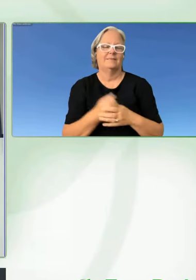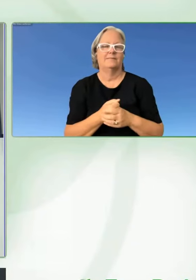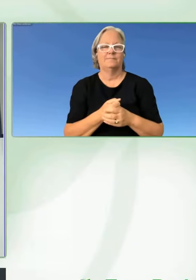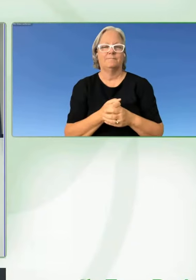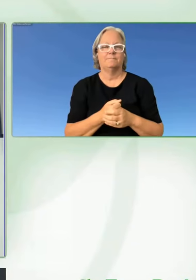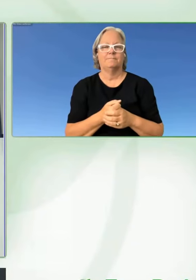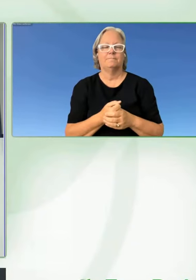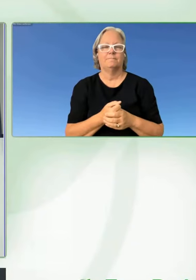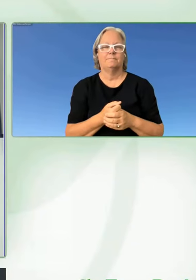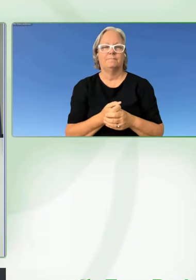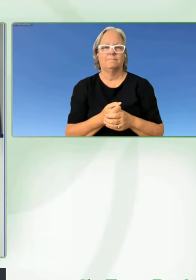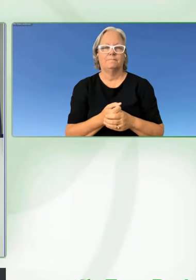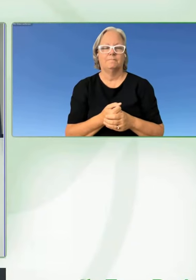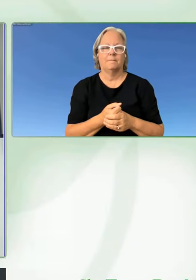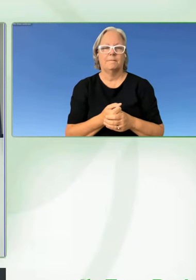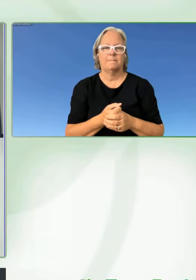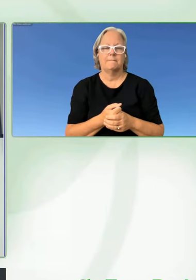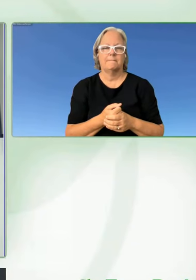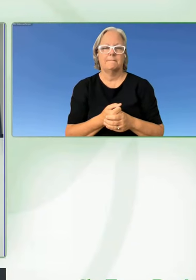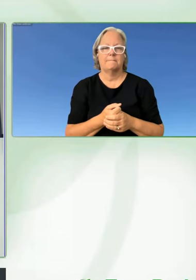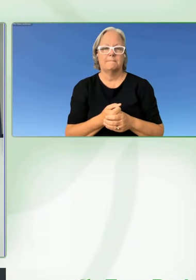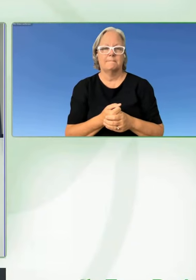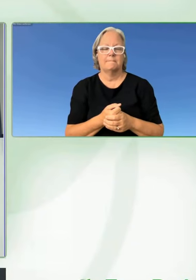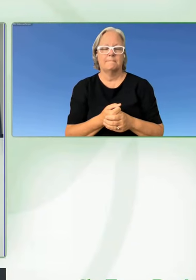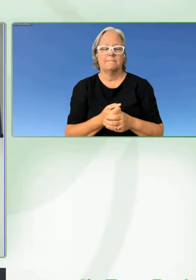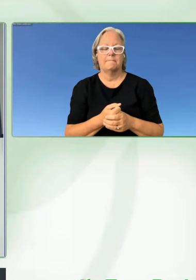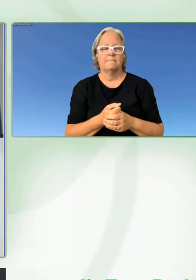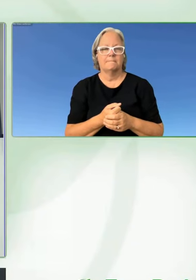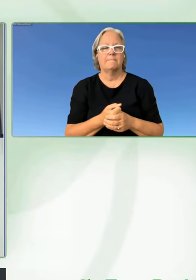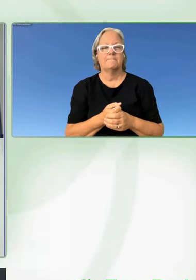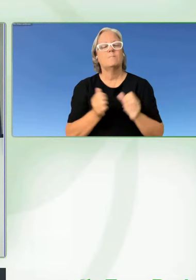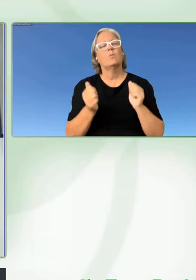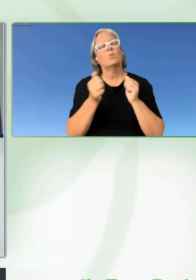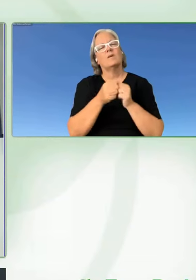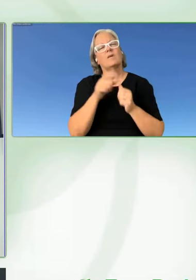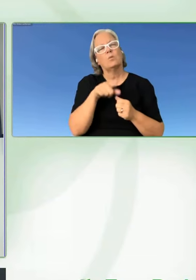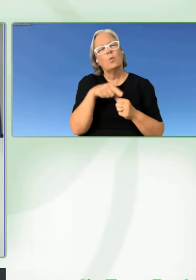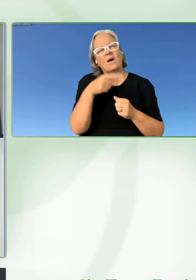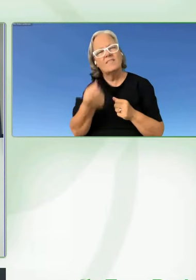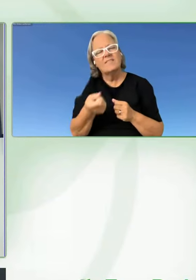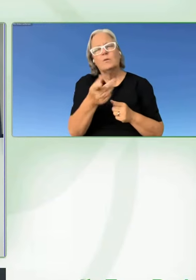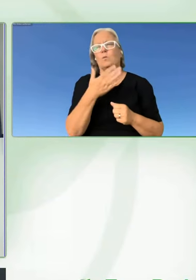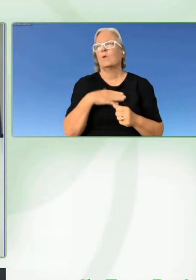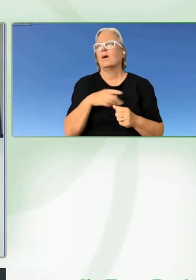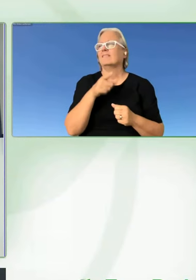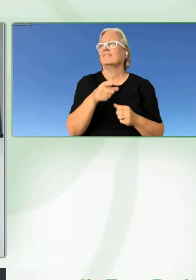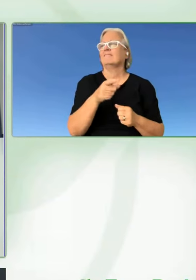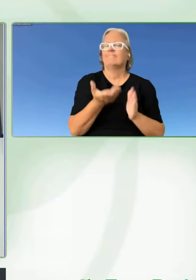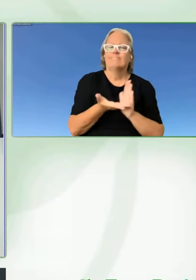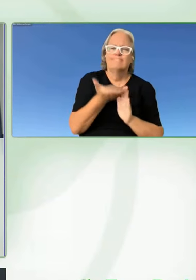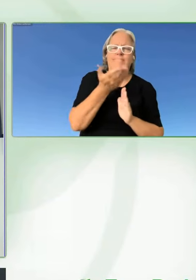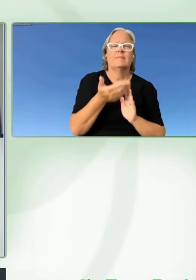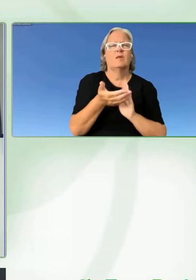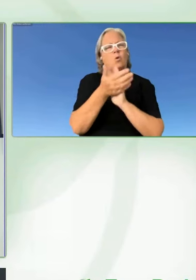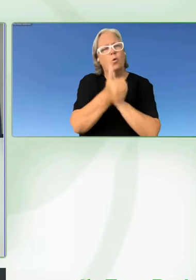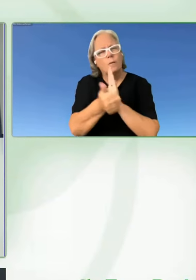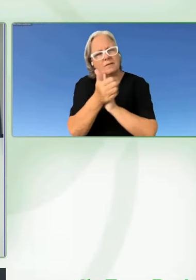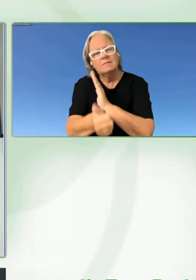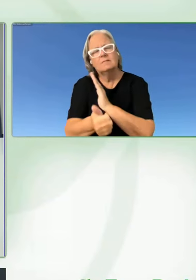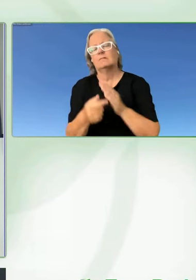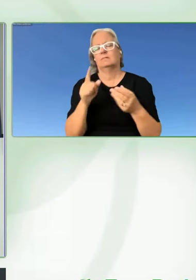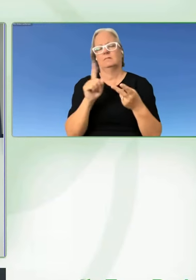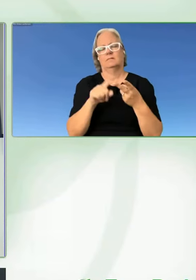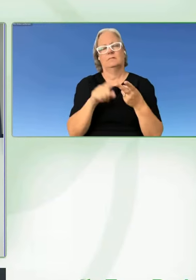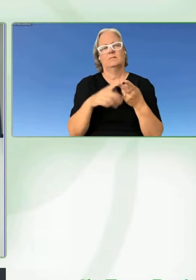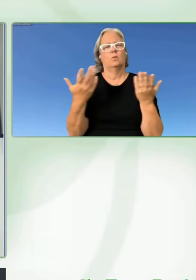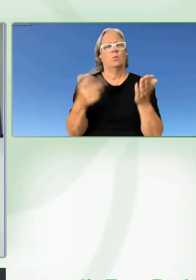this also means, among the other elements, enhanced competencies and a legal requirement to